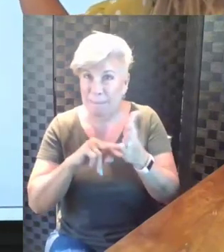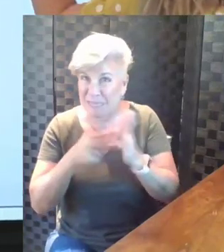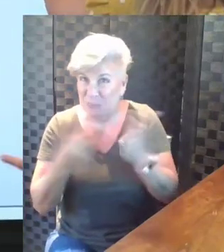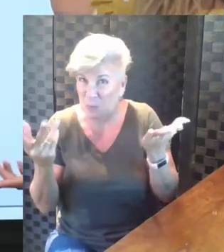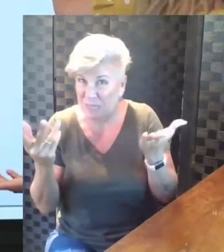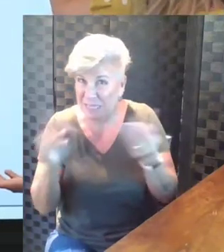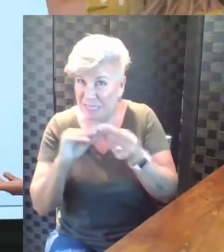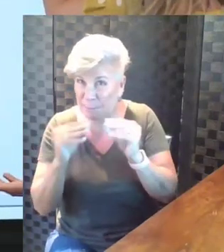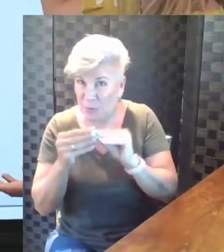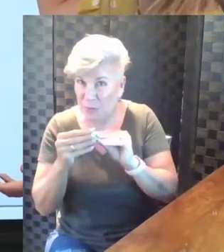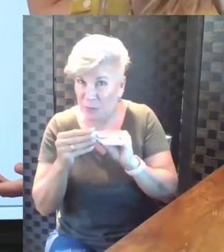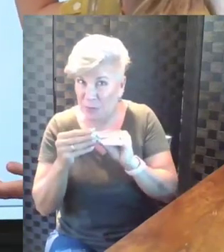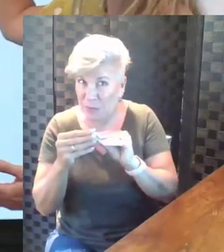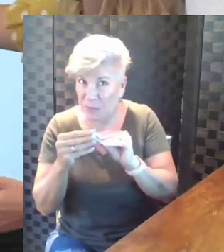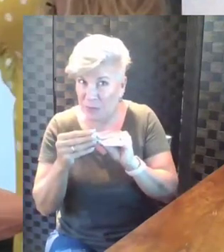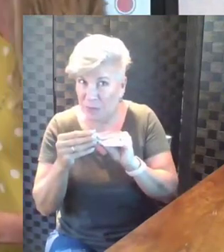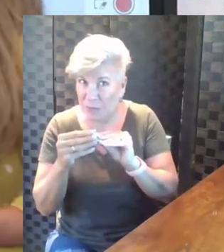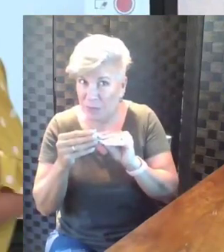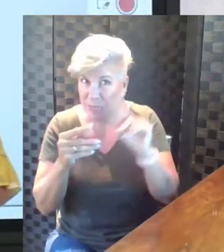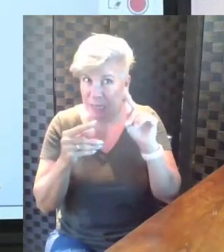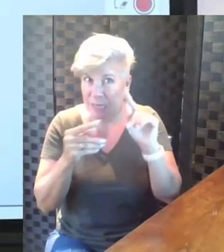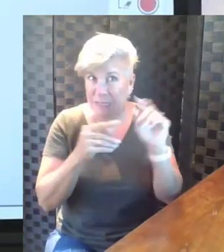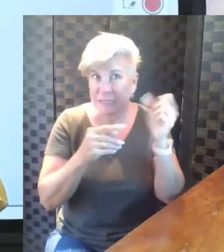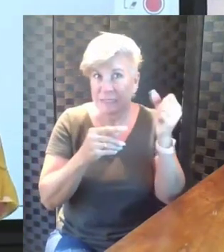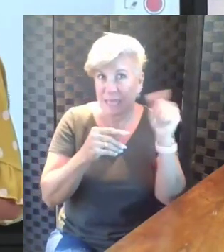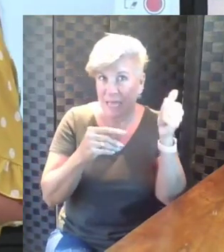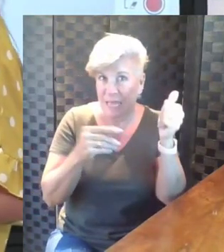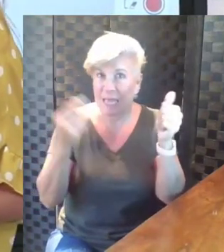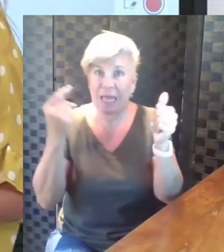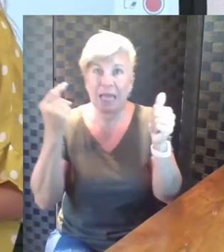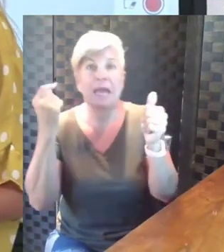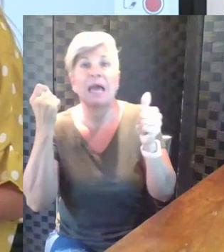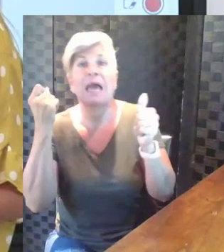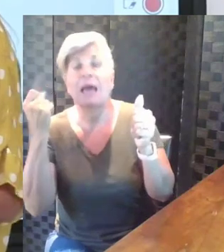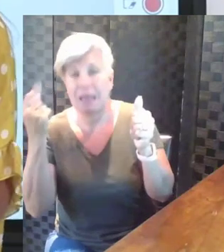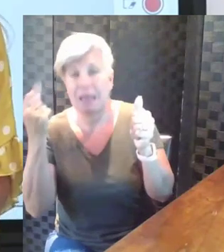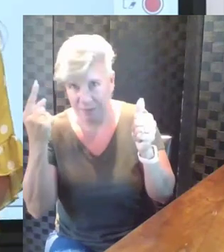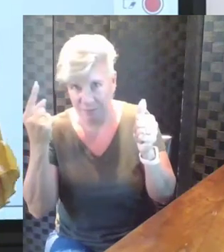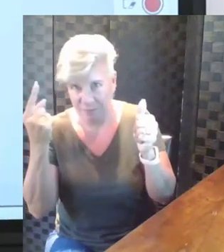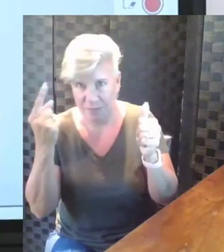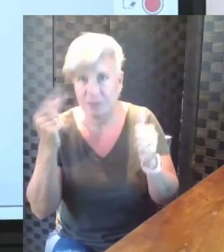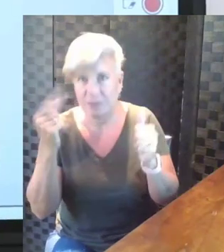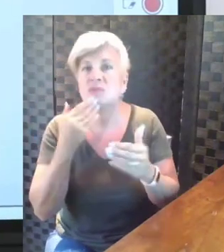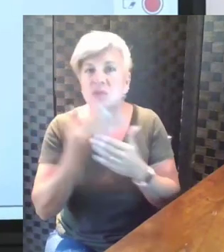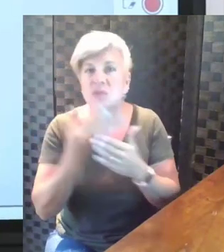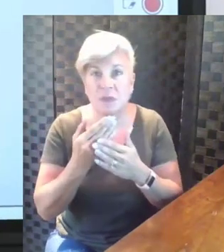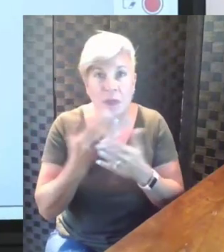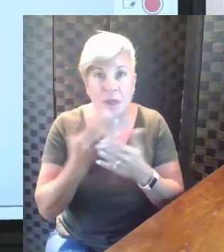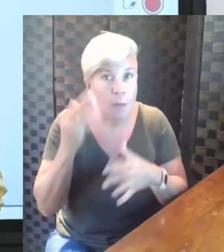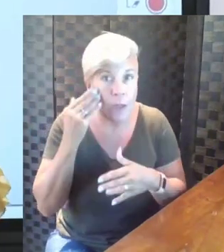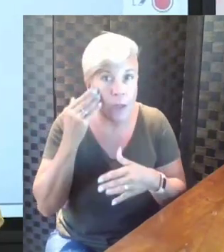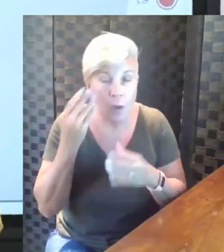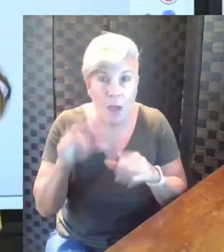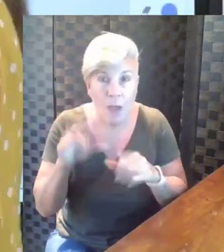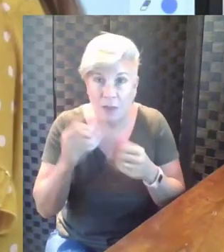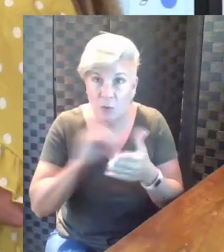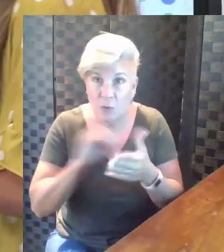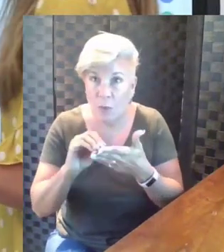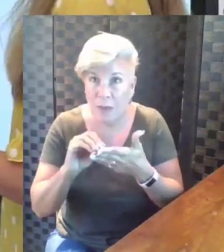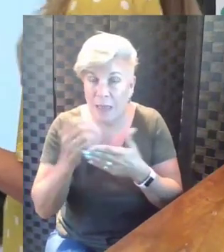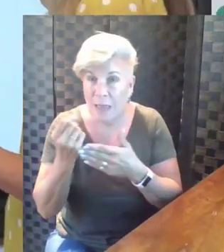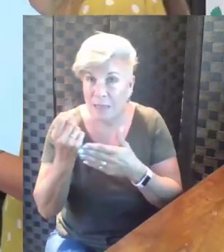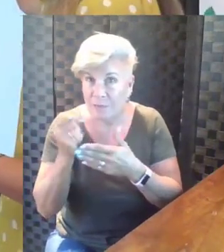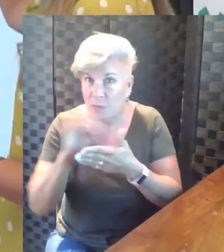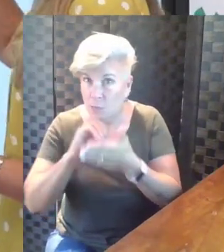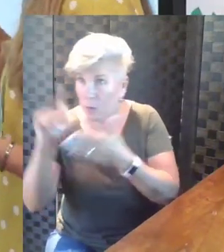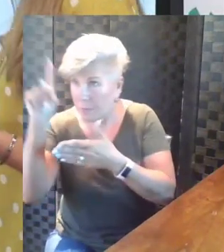is what? 10, 11. Good. Now if you already know how to write an 11, you could pop that